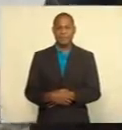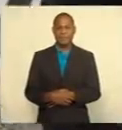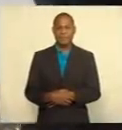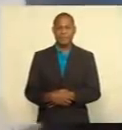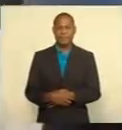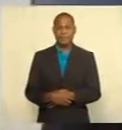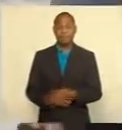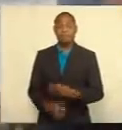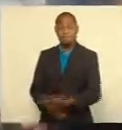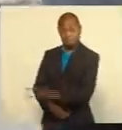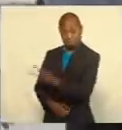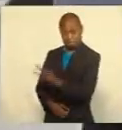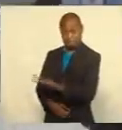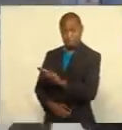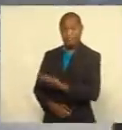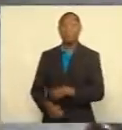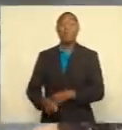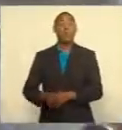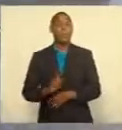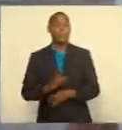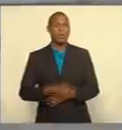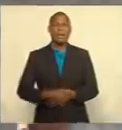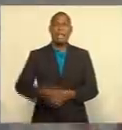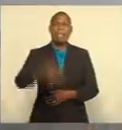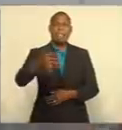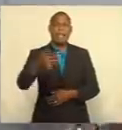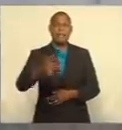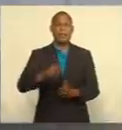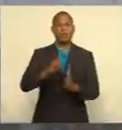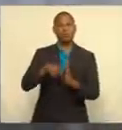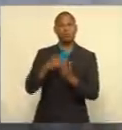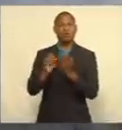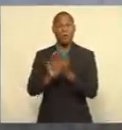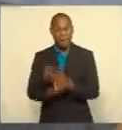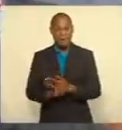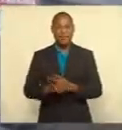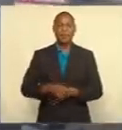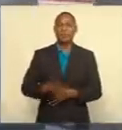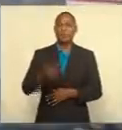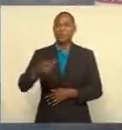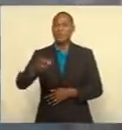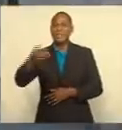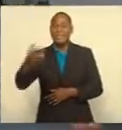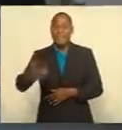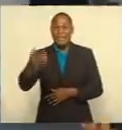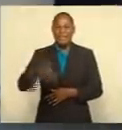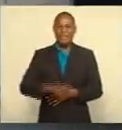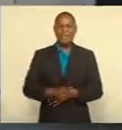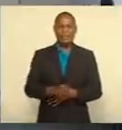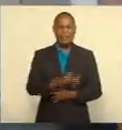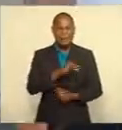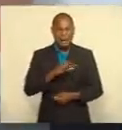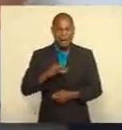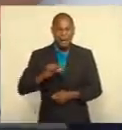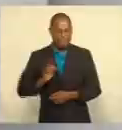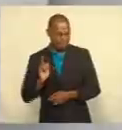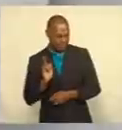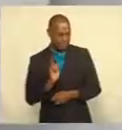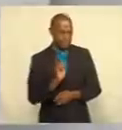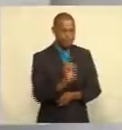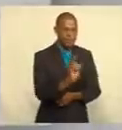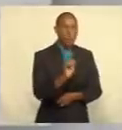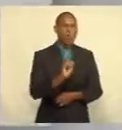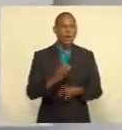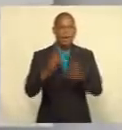Charles O'Hanlon testified that on 19th July 2019, one of the staff came to his office in an alarming state with photographs